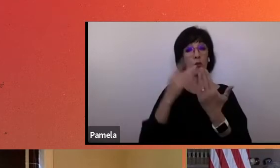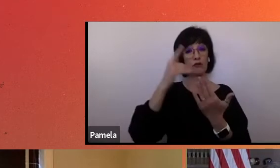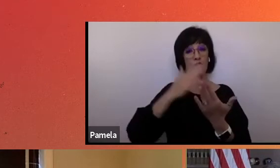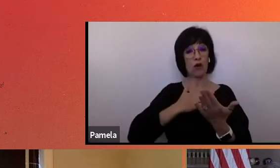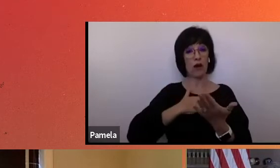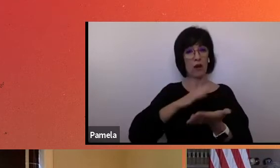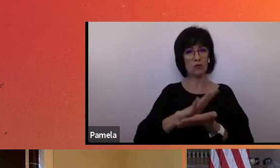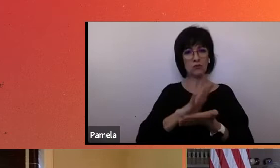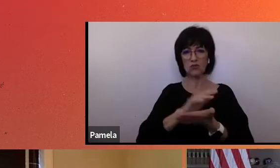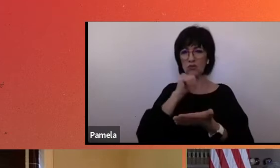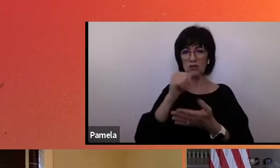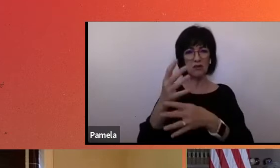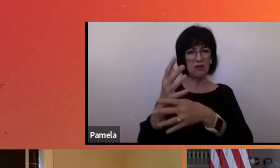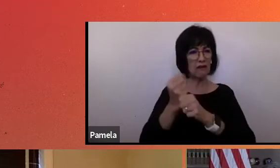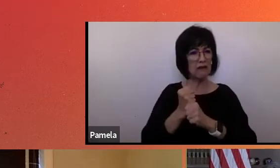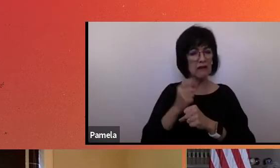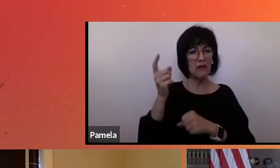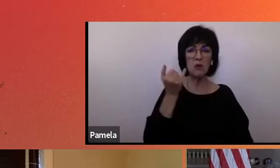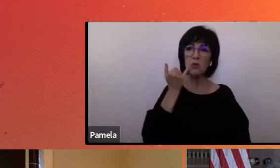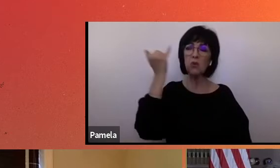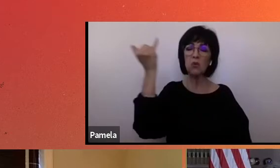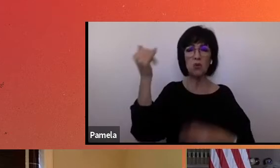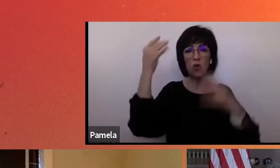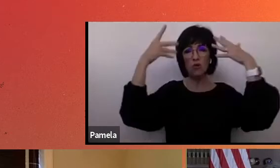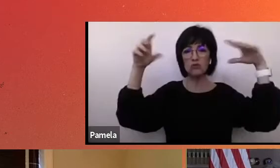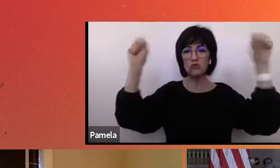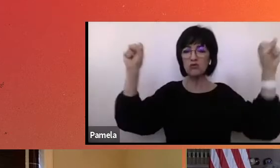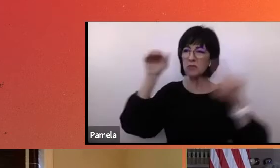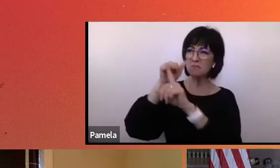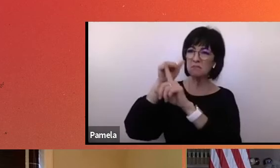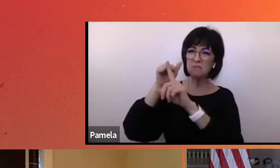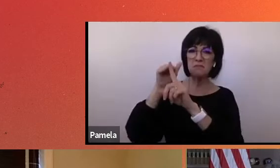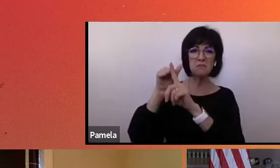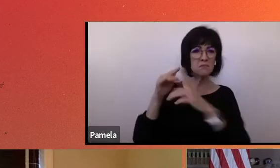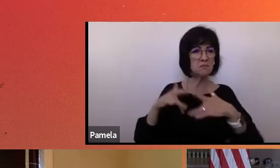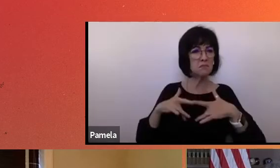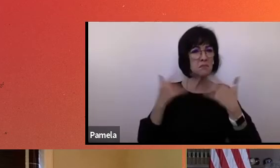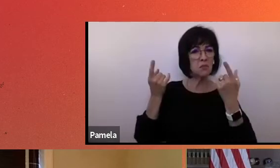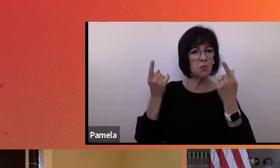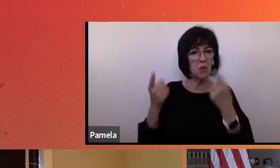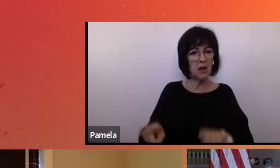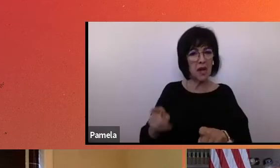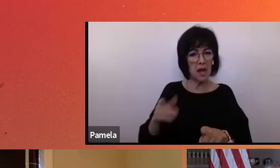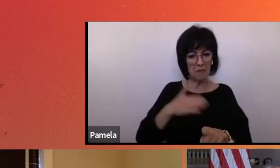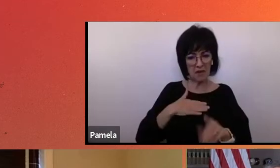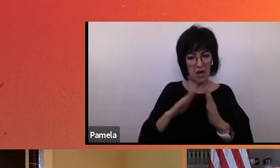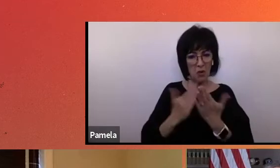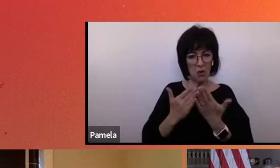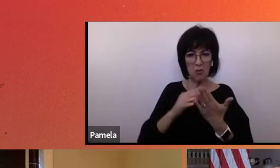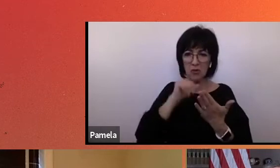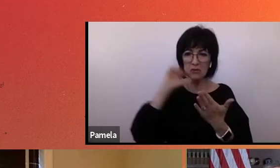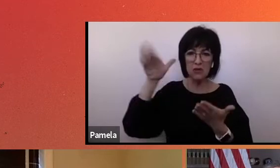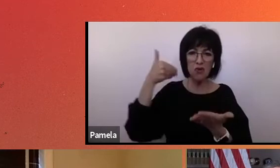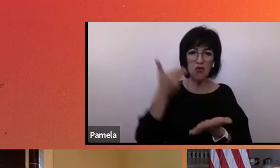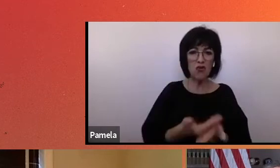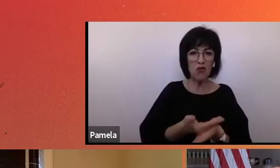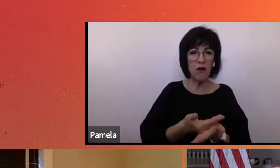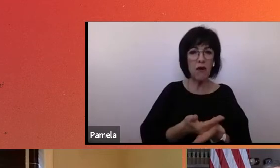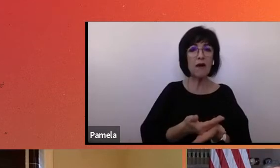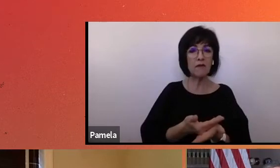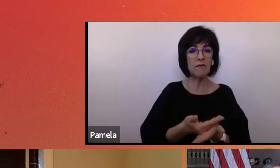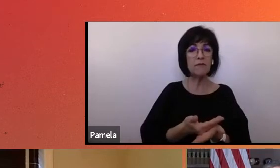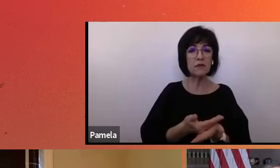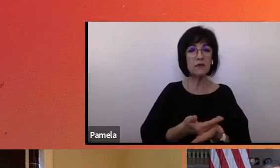come in, he called the superintendent to find out what had happened to the books and found out that instead of getting the new